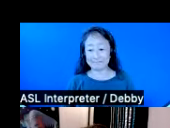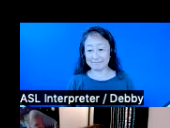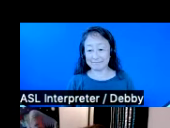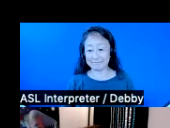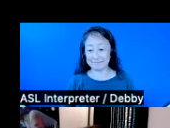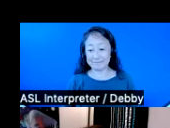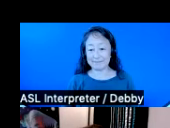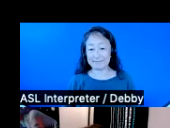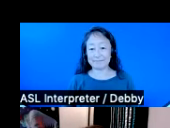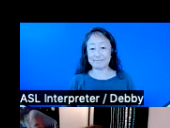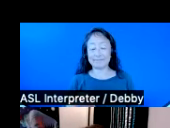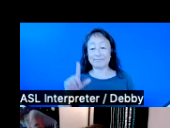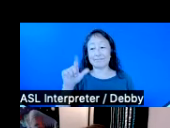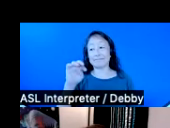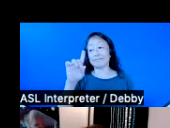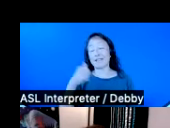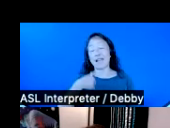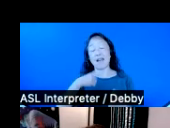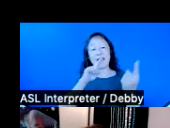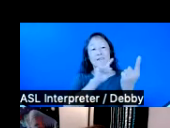So I've met many people that